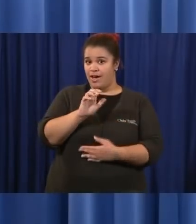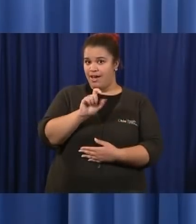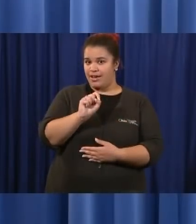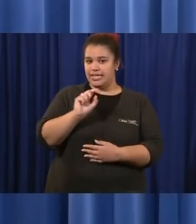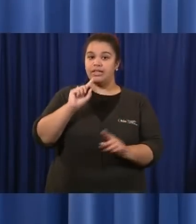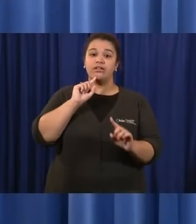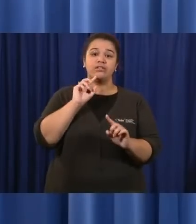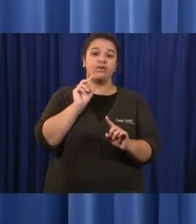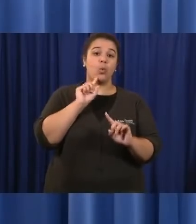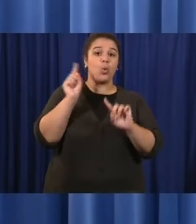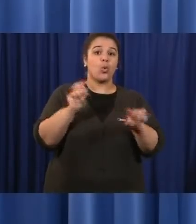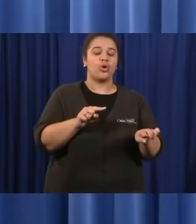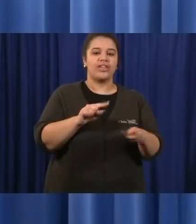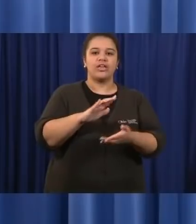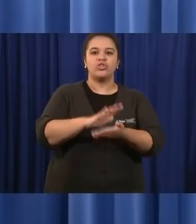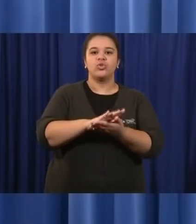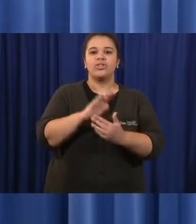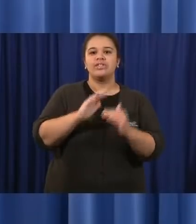June?